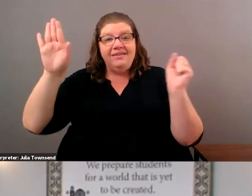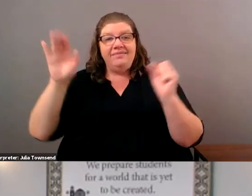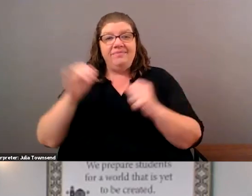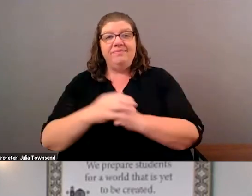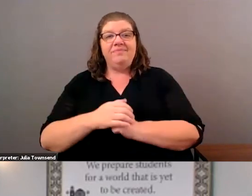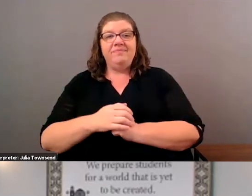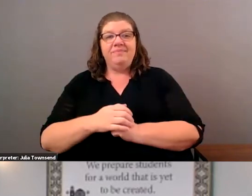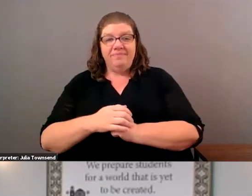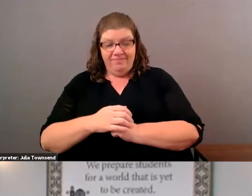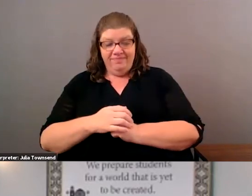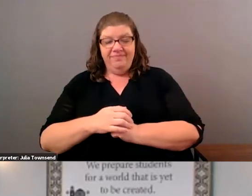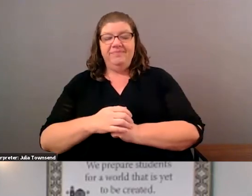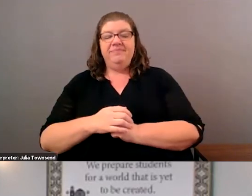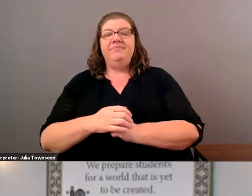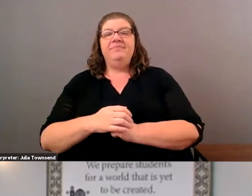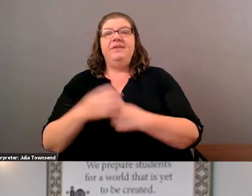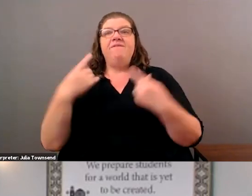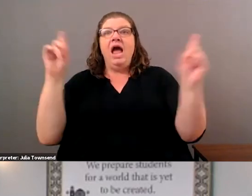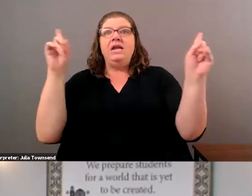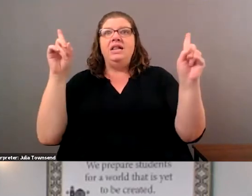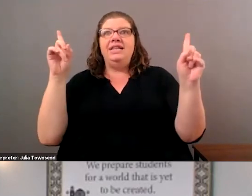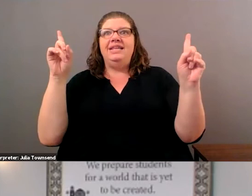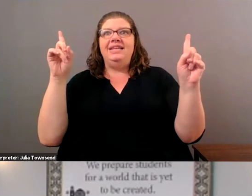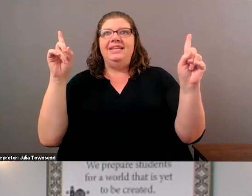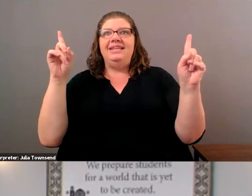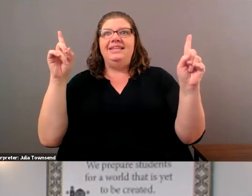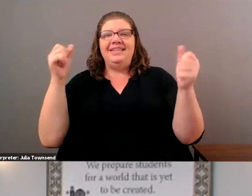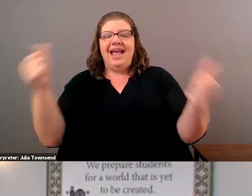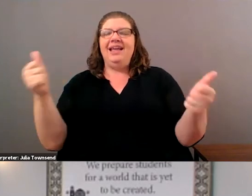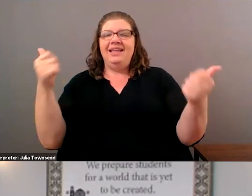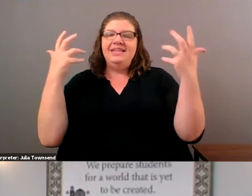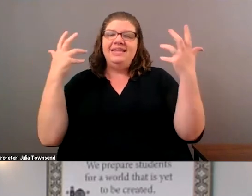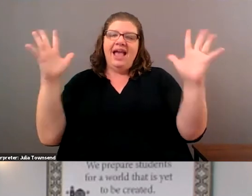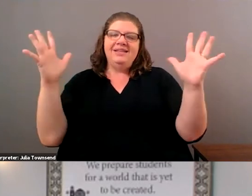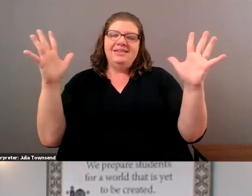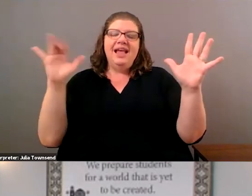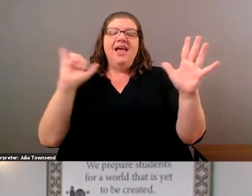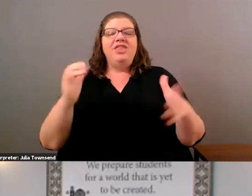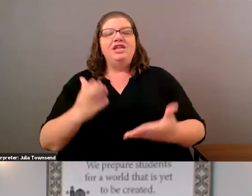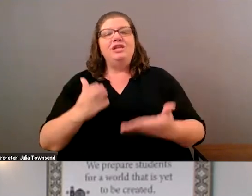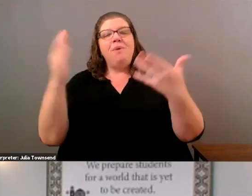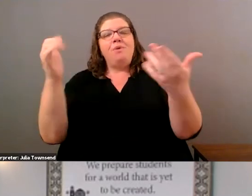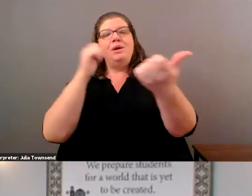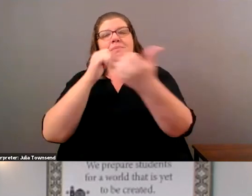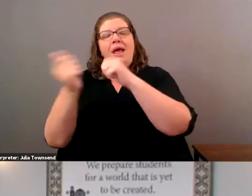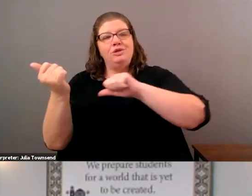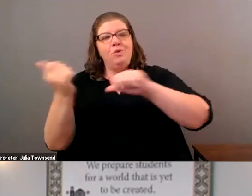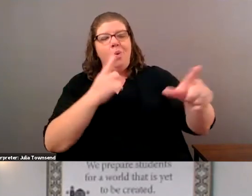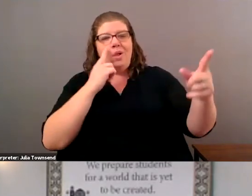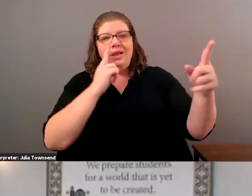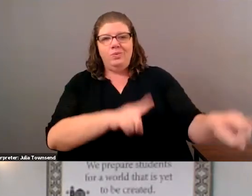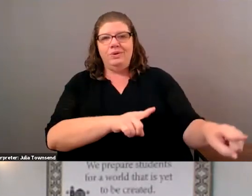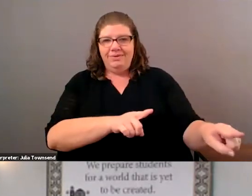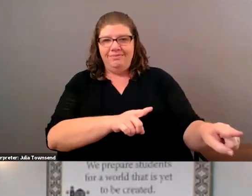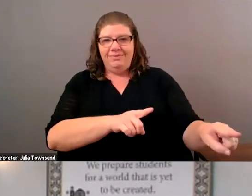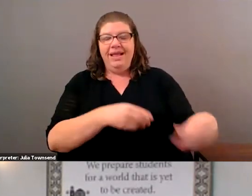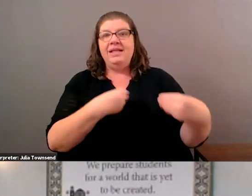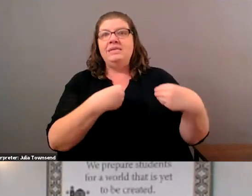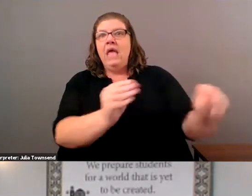Aye. Aye. Finally. Yes, Historic this moment. motion passes unanimously. Sell.